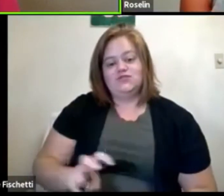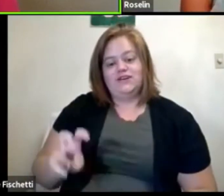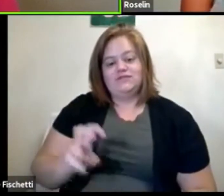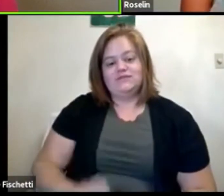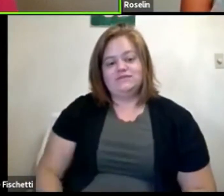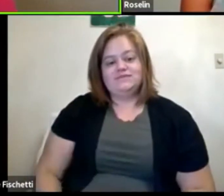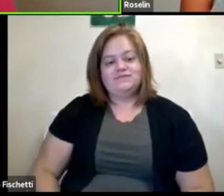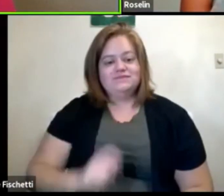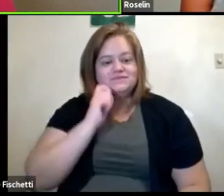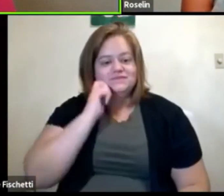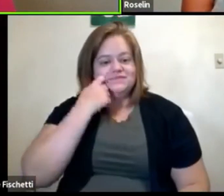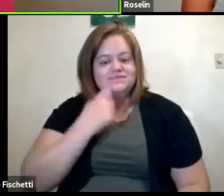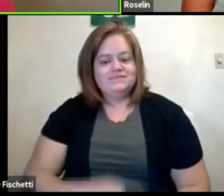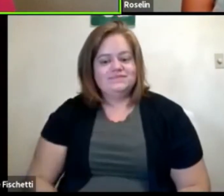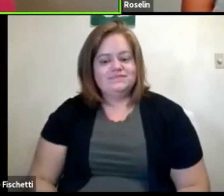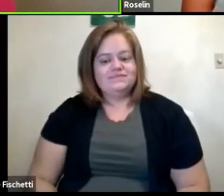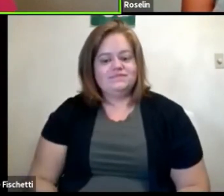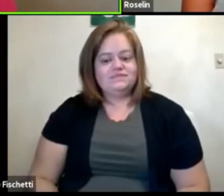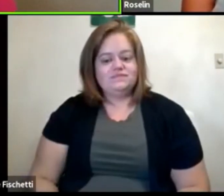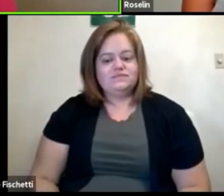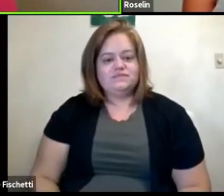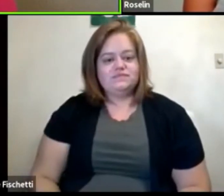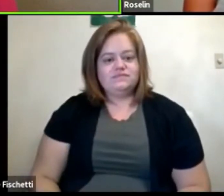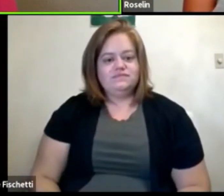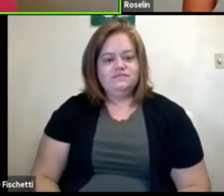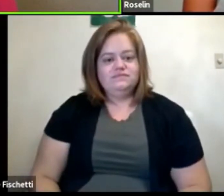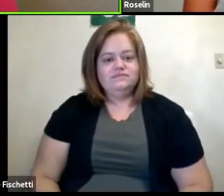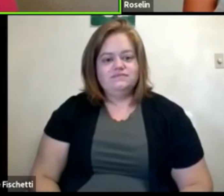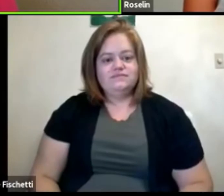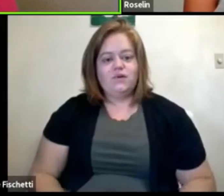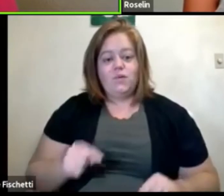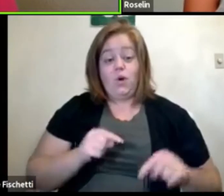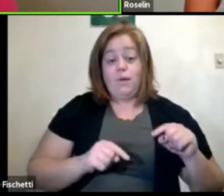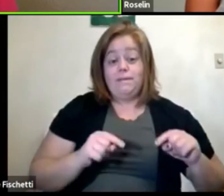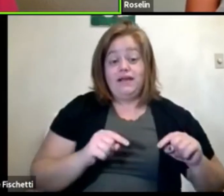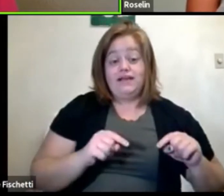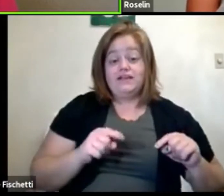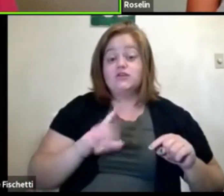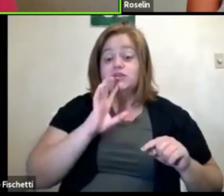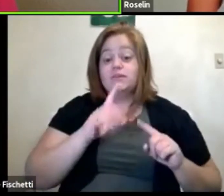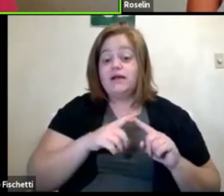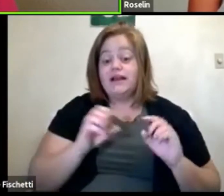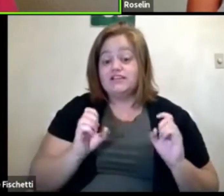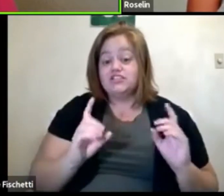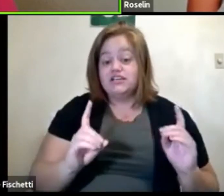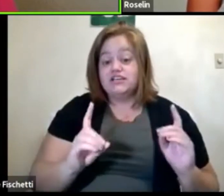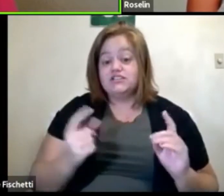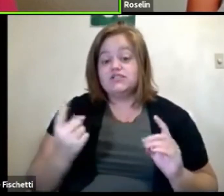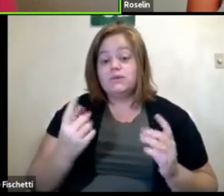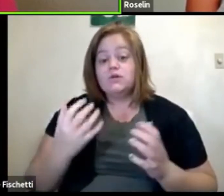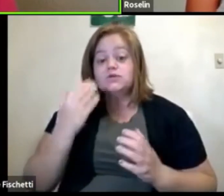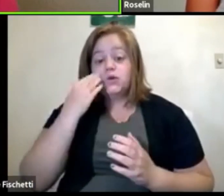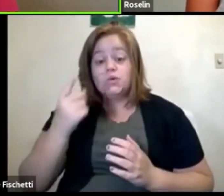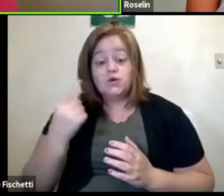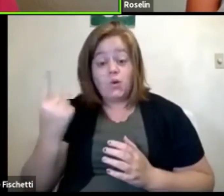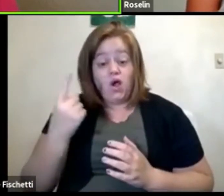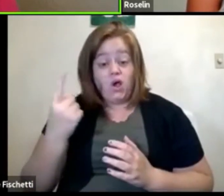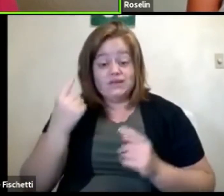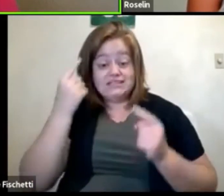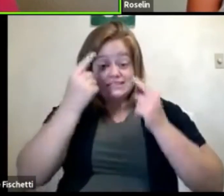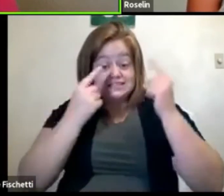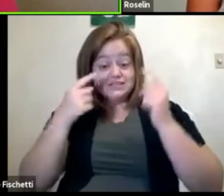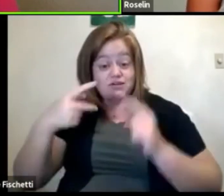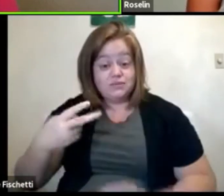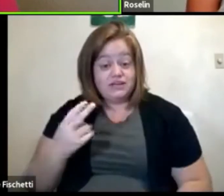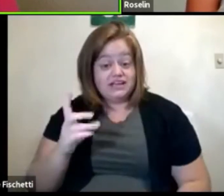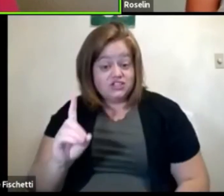Very cool. Let's backtrack a little bit to your education. Someone wants to know, were you always considering a PhD